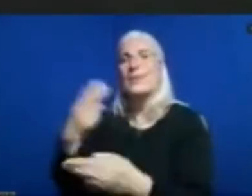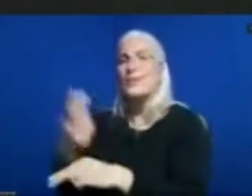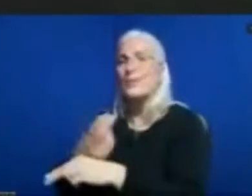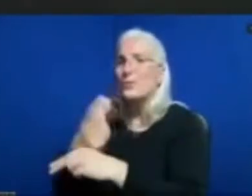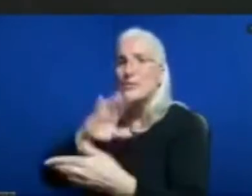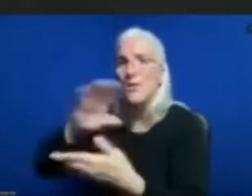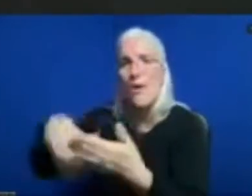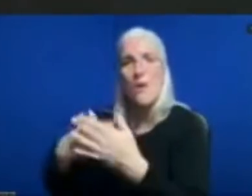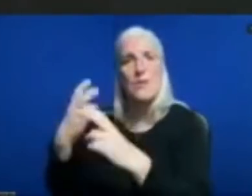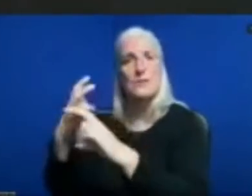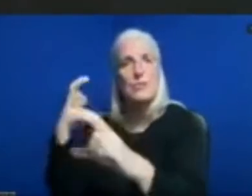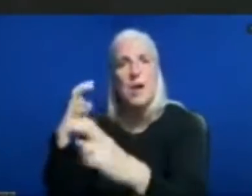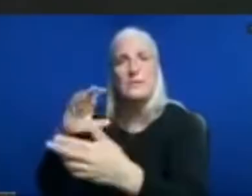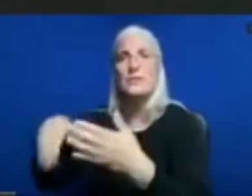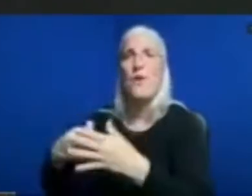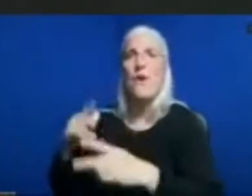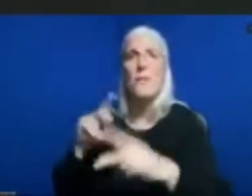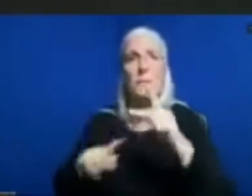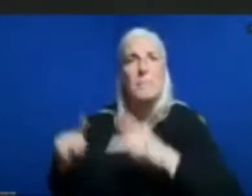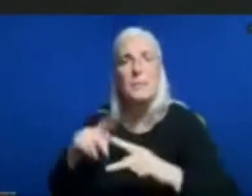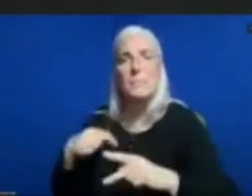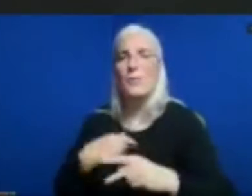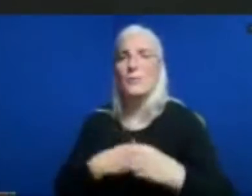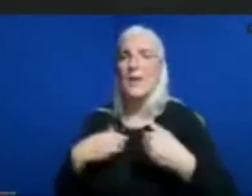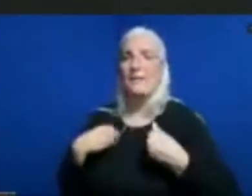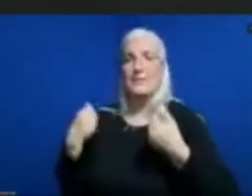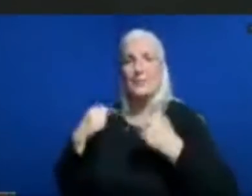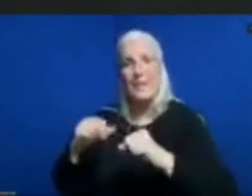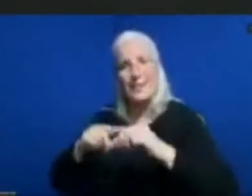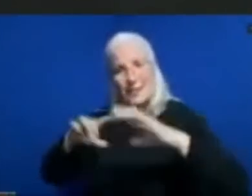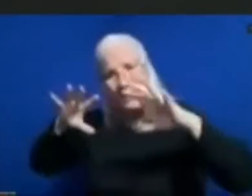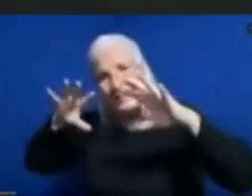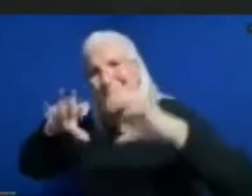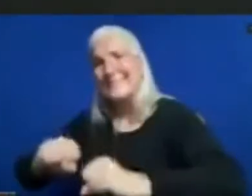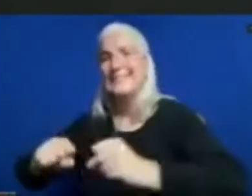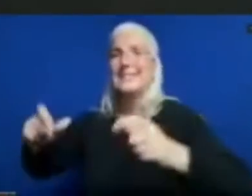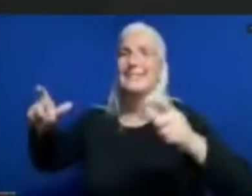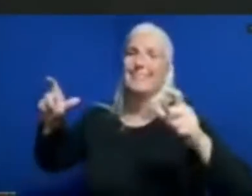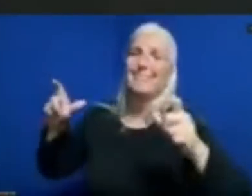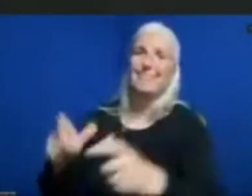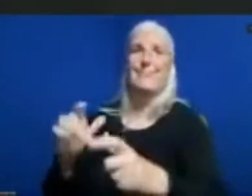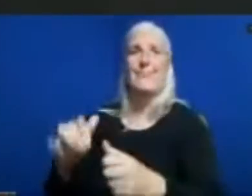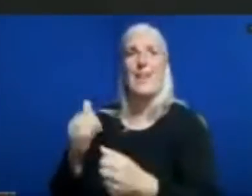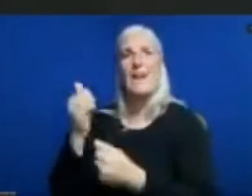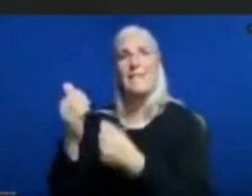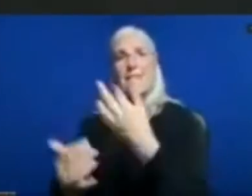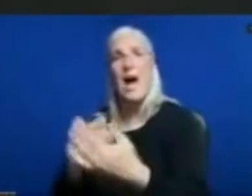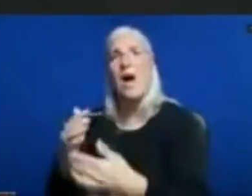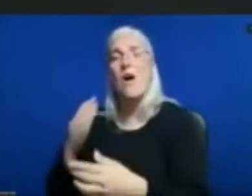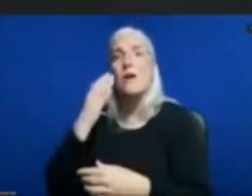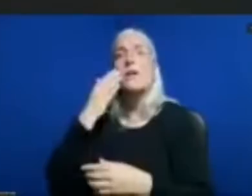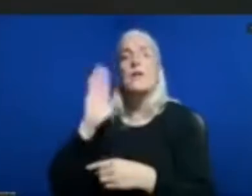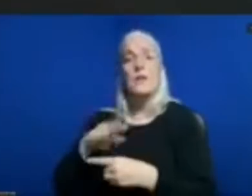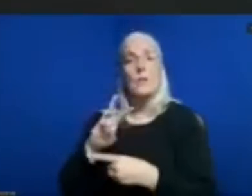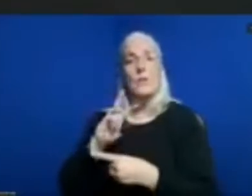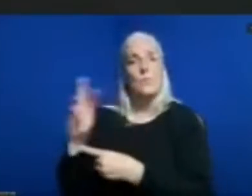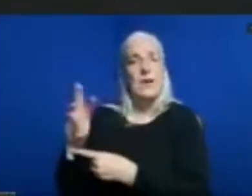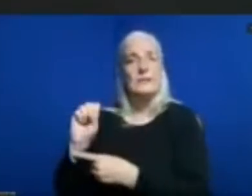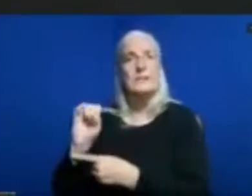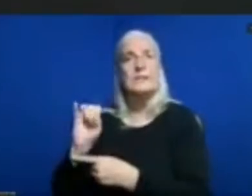fire. The western side of the fire continues to be a challenge. The weather conditions have pushed the